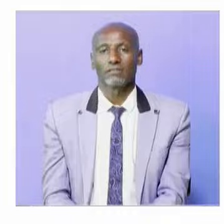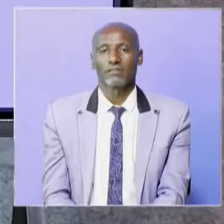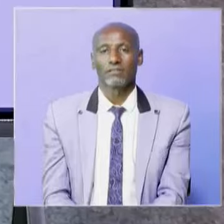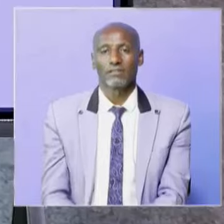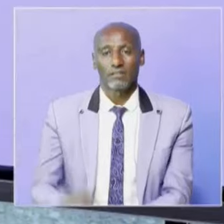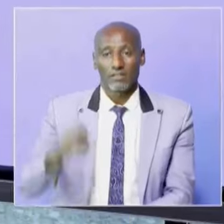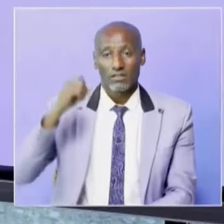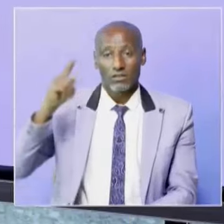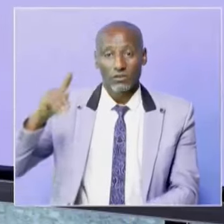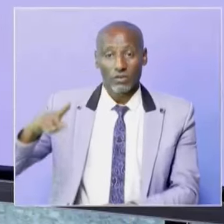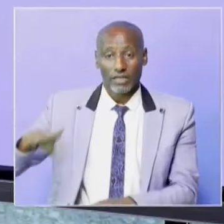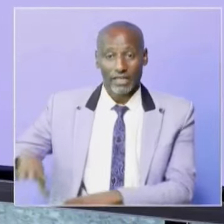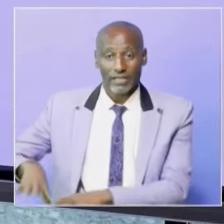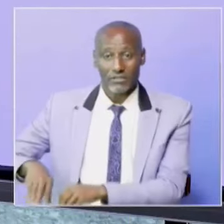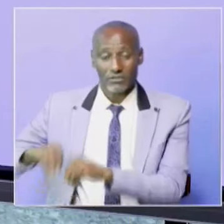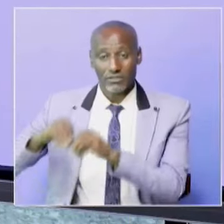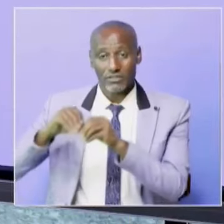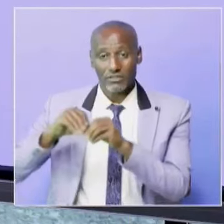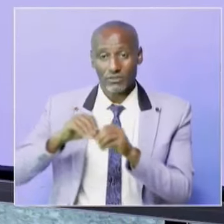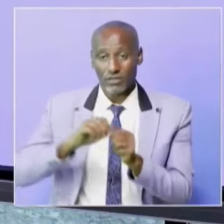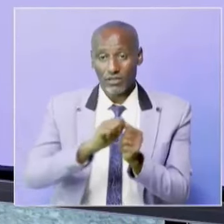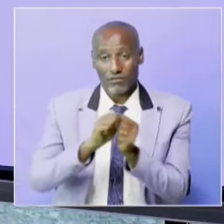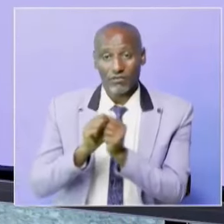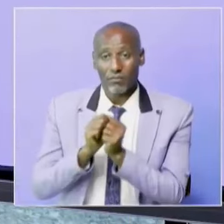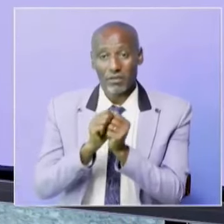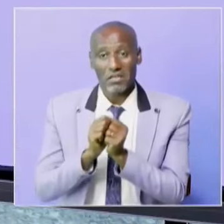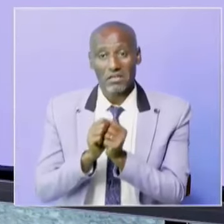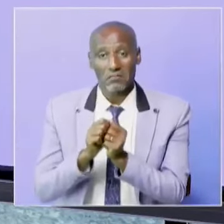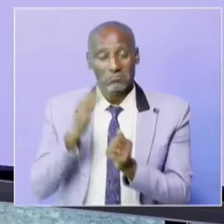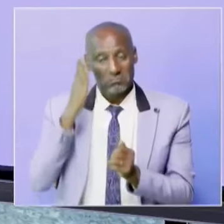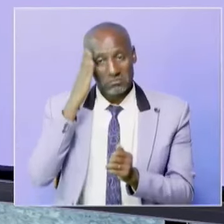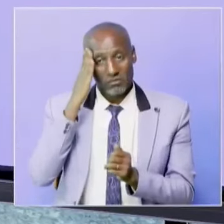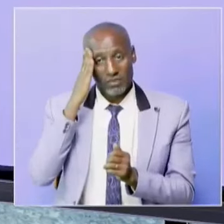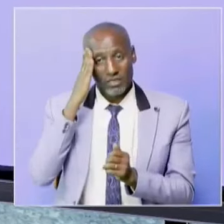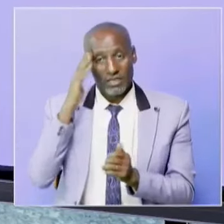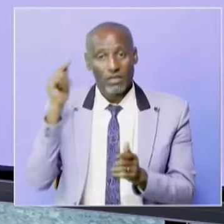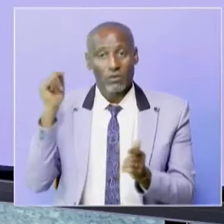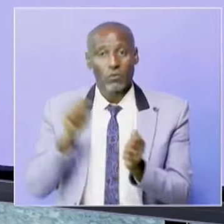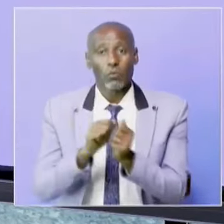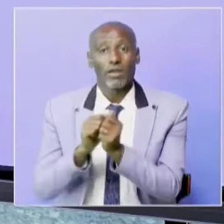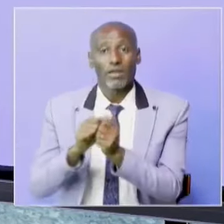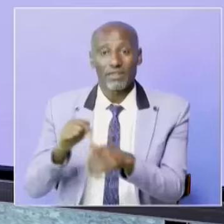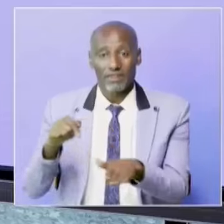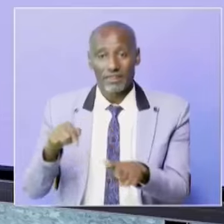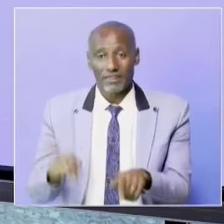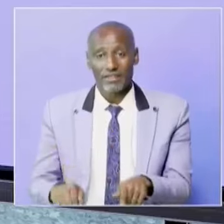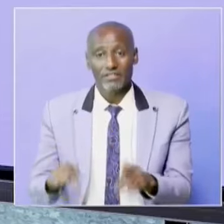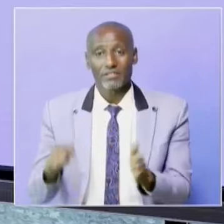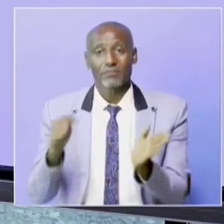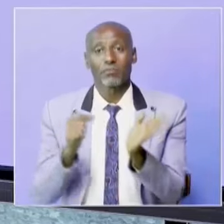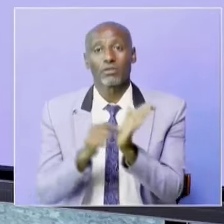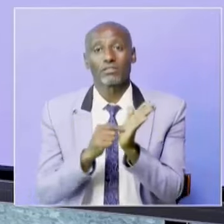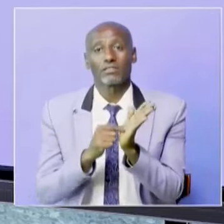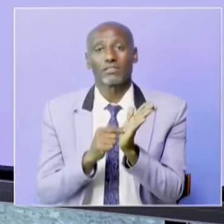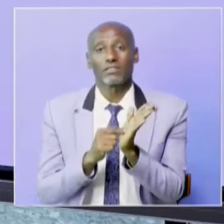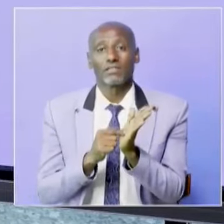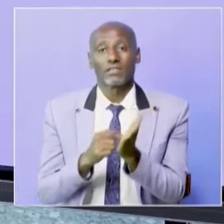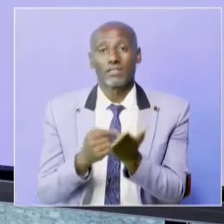Okay, students, I hope you're familiar with this point. So, before we go to the